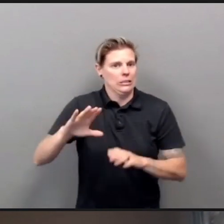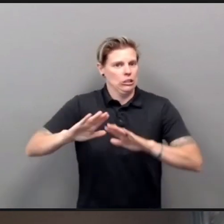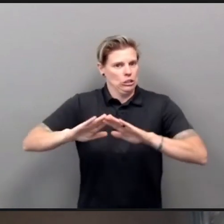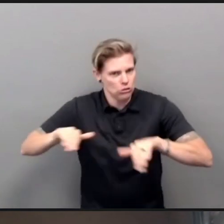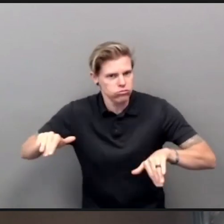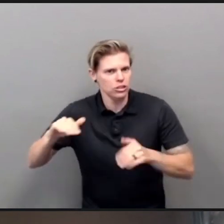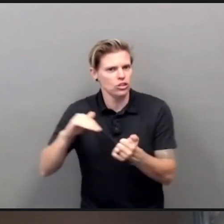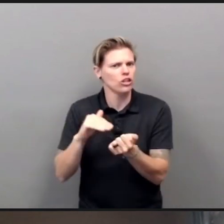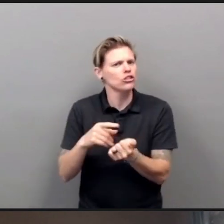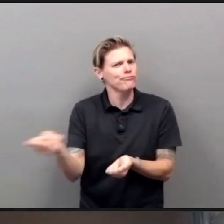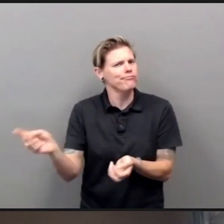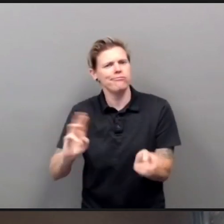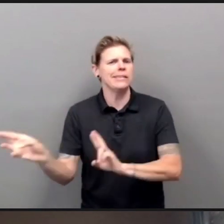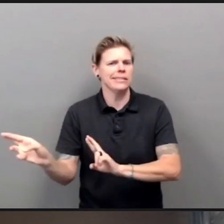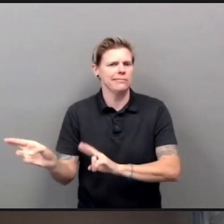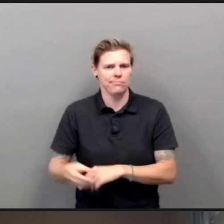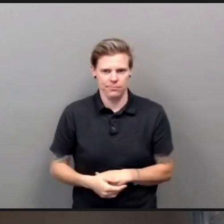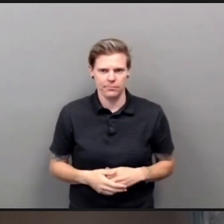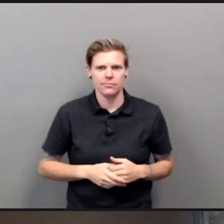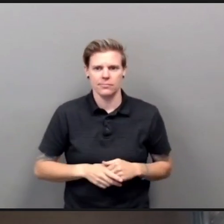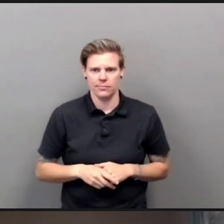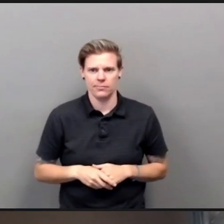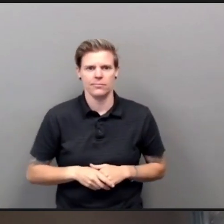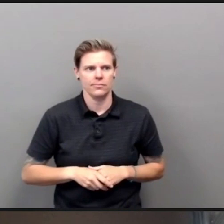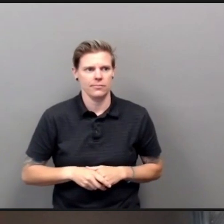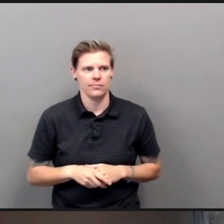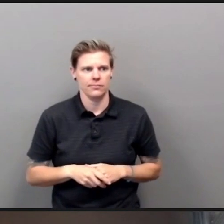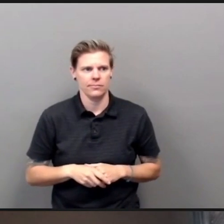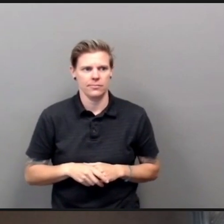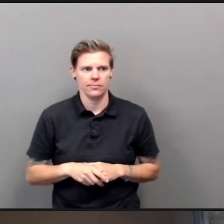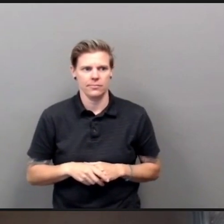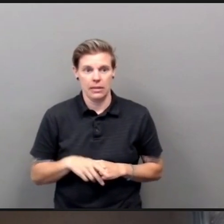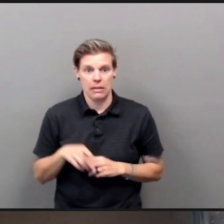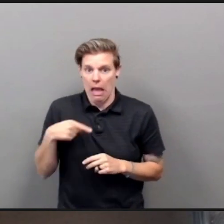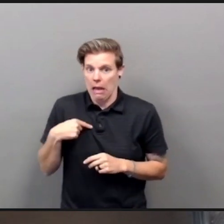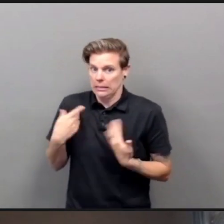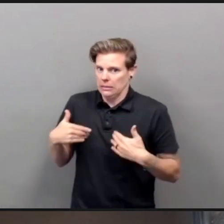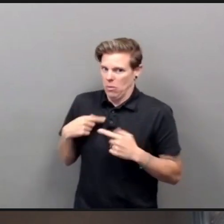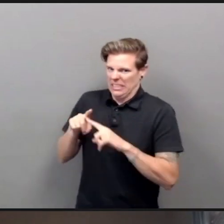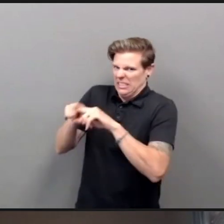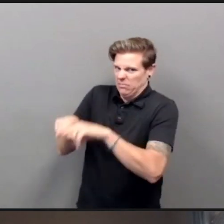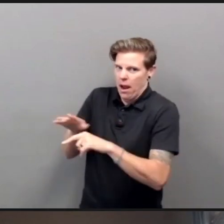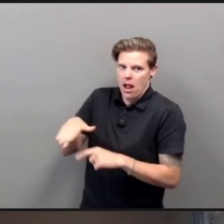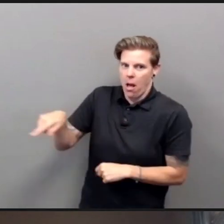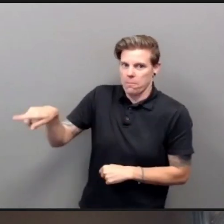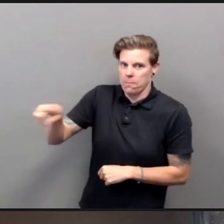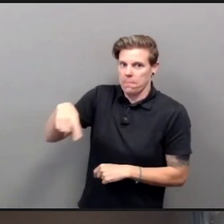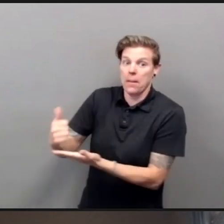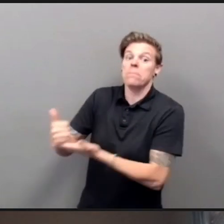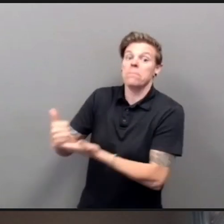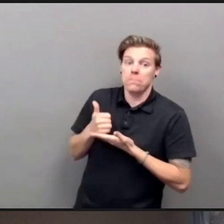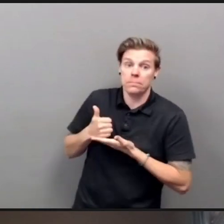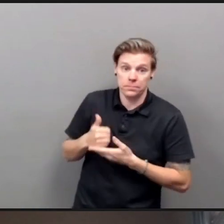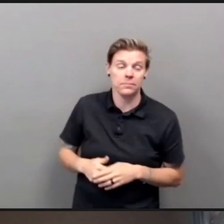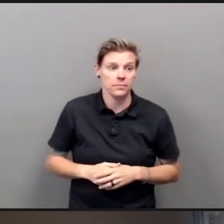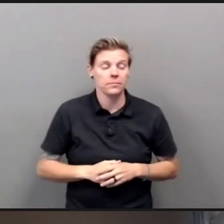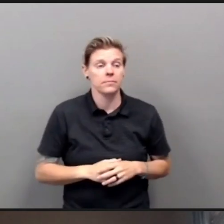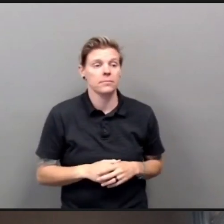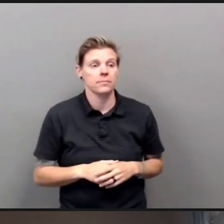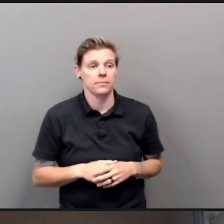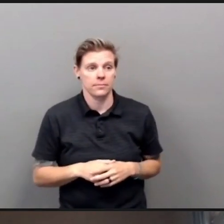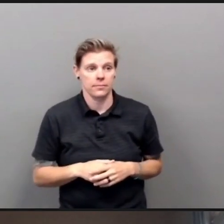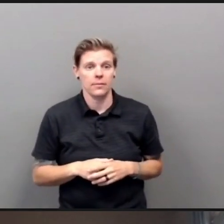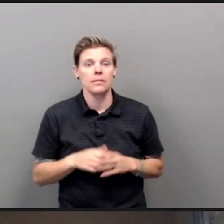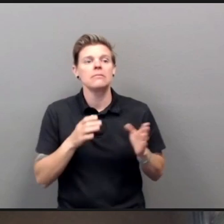for kids are going to be key to this effort as well, particularly as we roll out. And then I think when we're talking